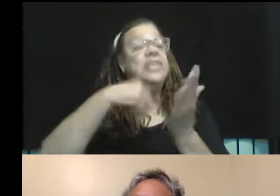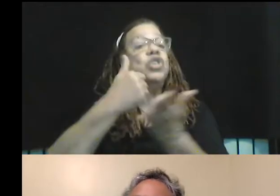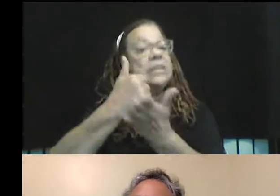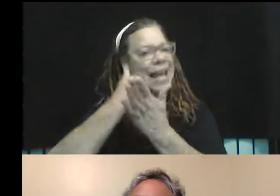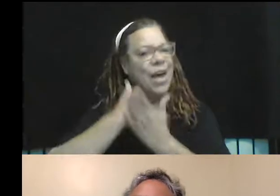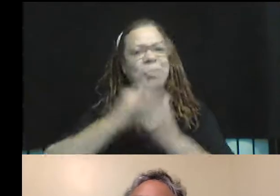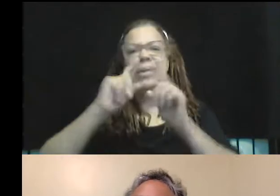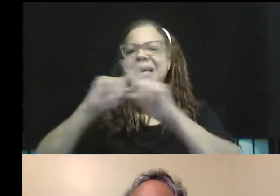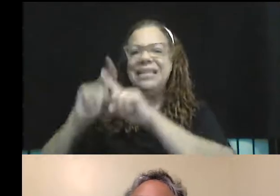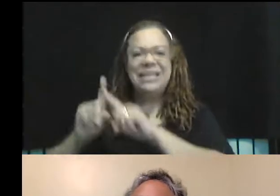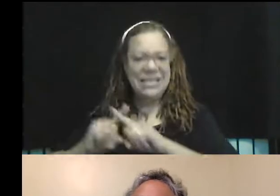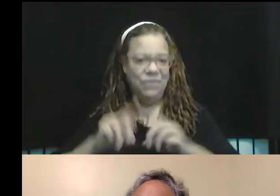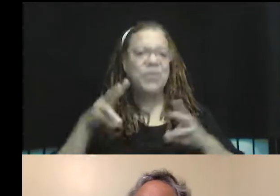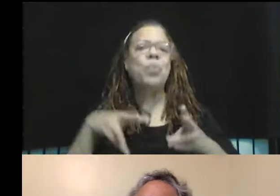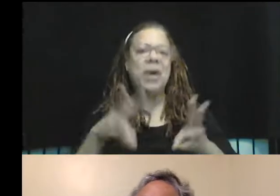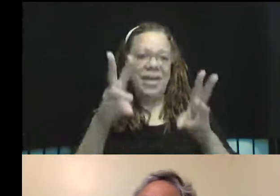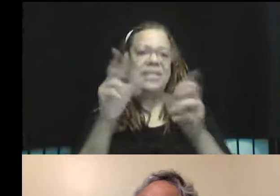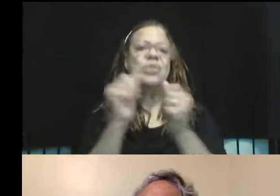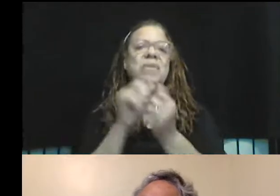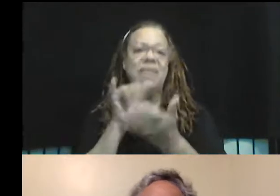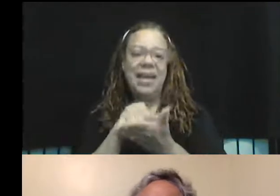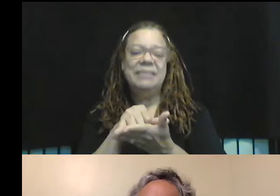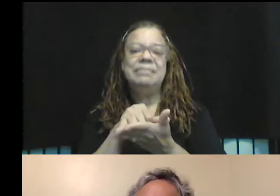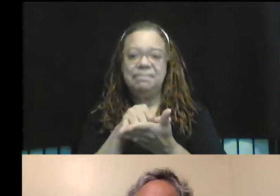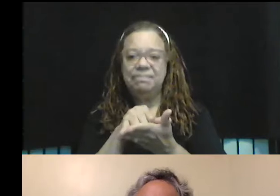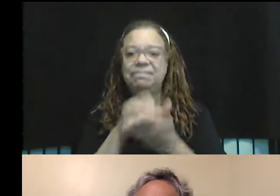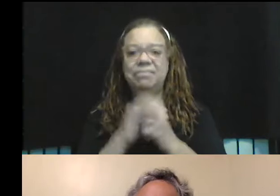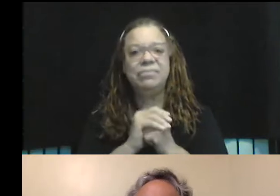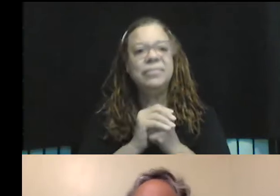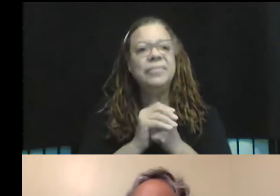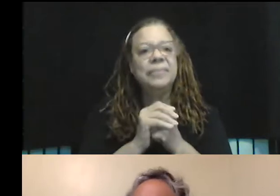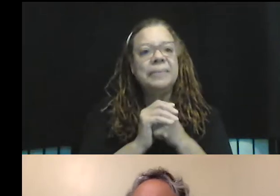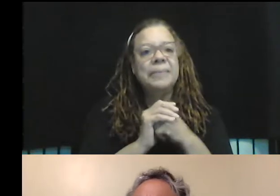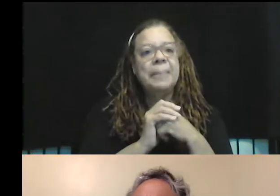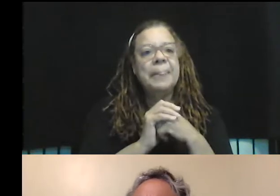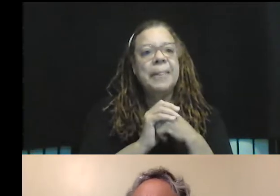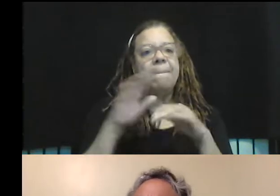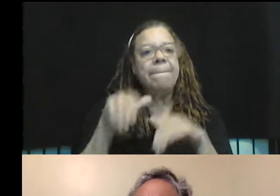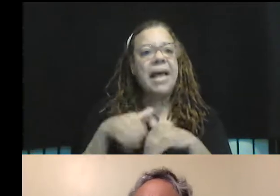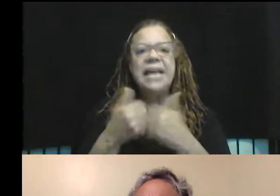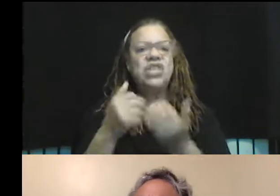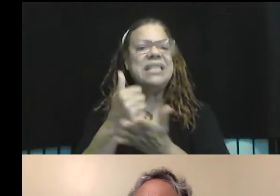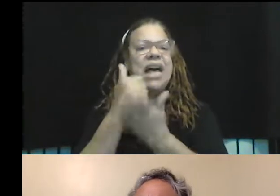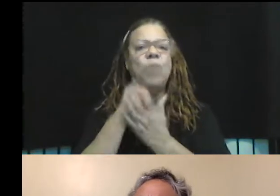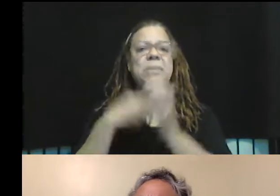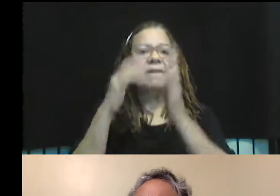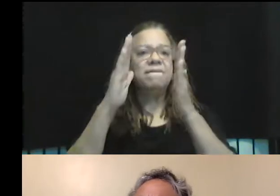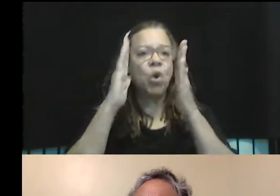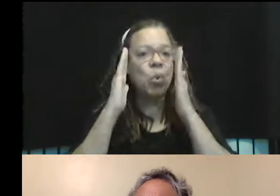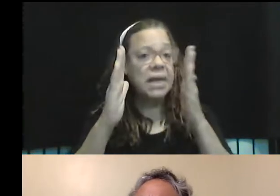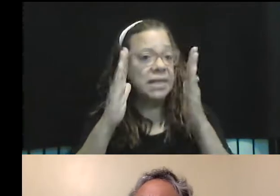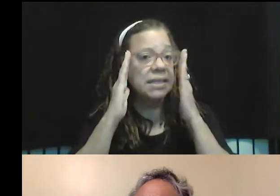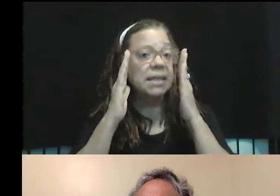many ways with that. How does that? How does painting It just help? helps me focus and like